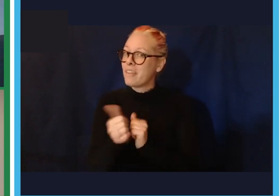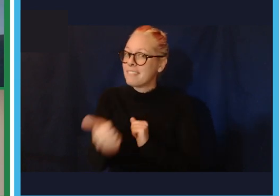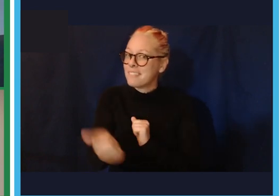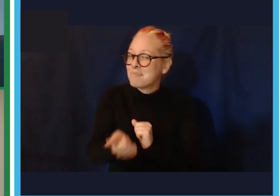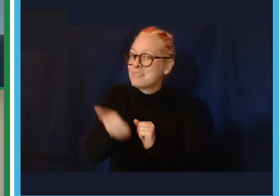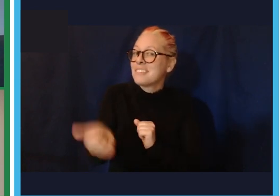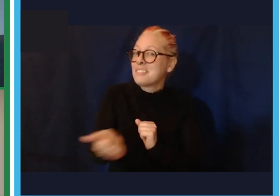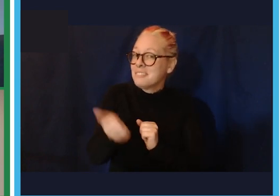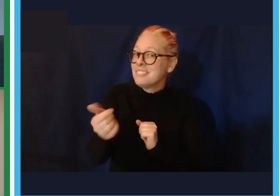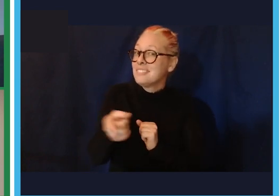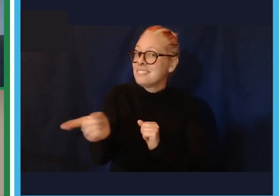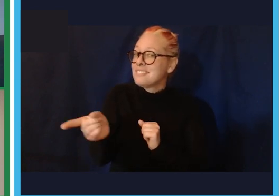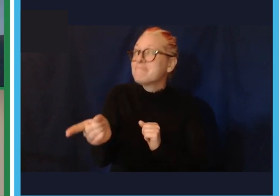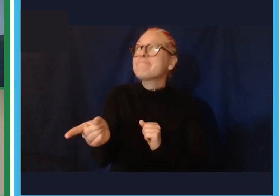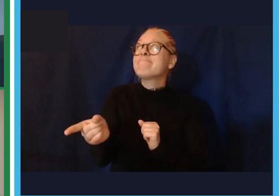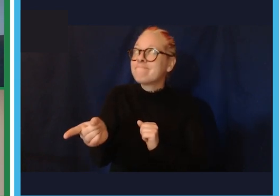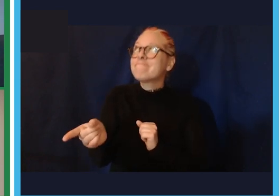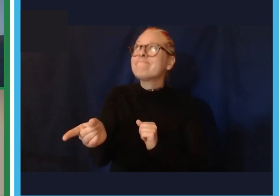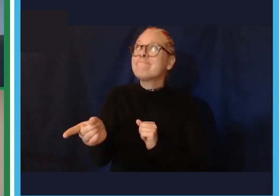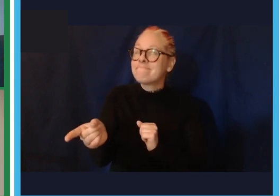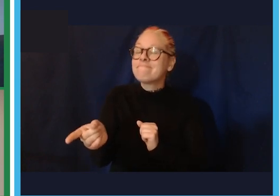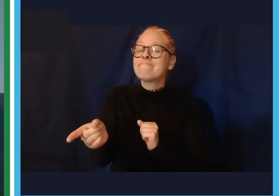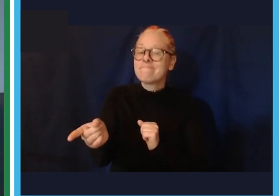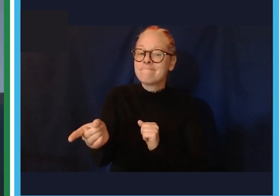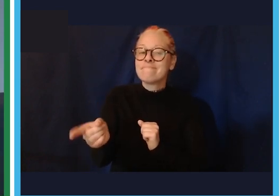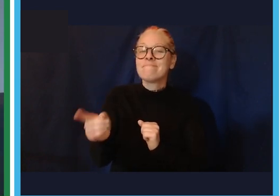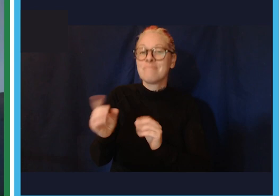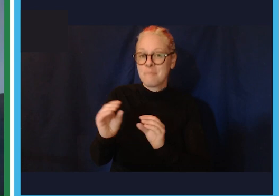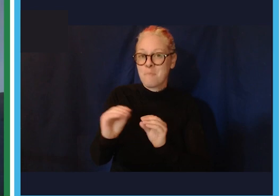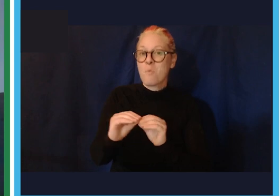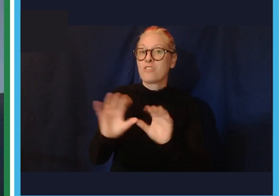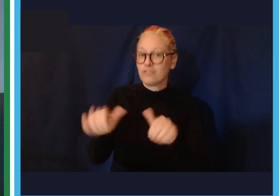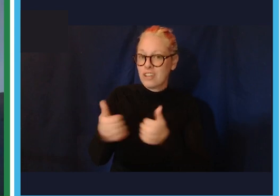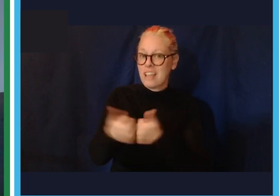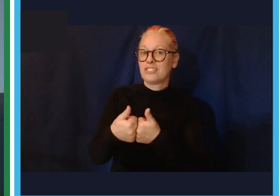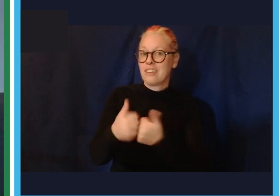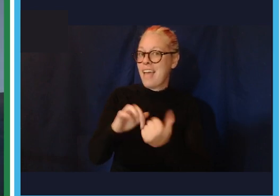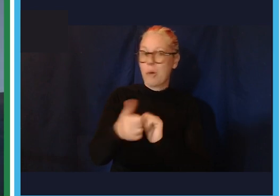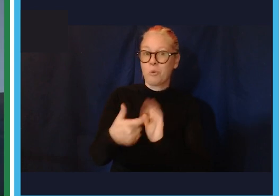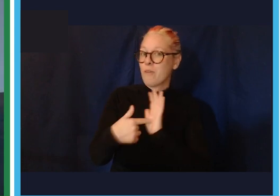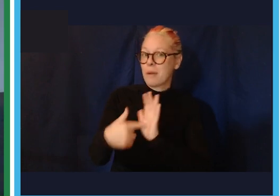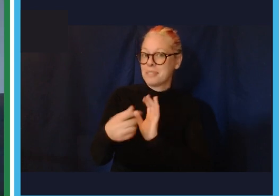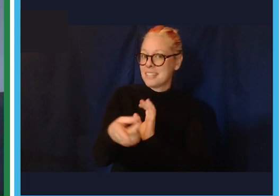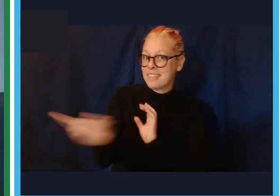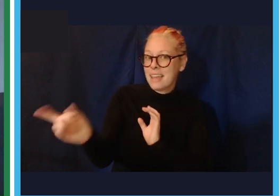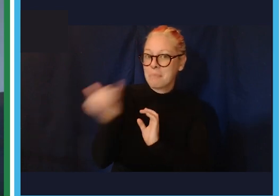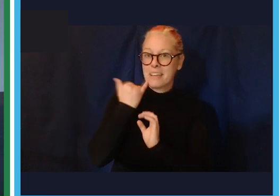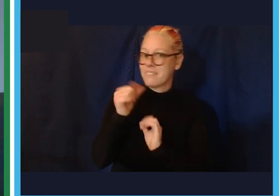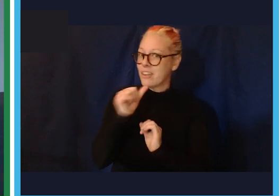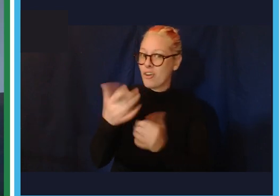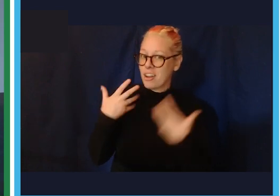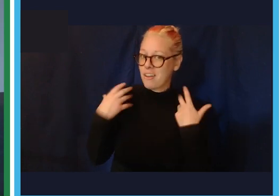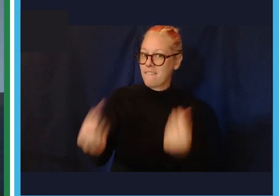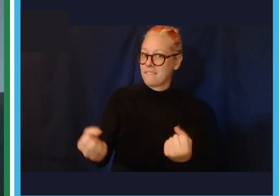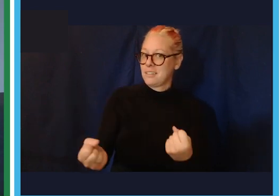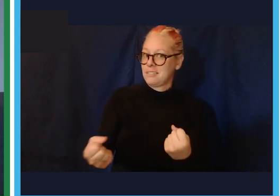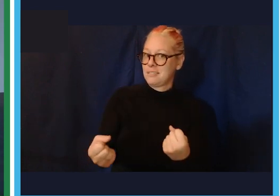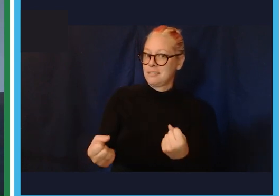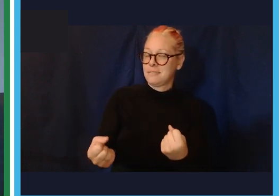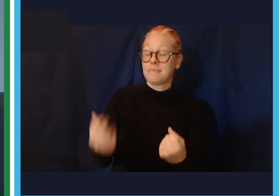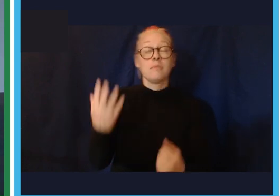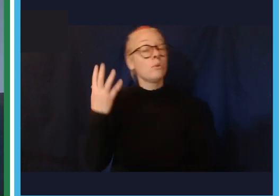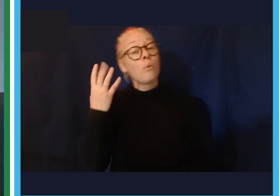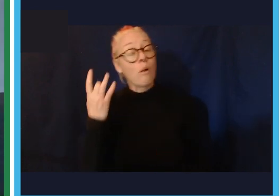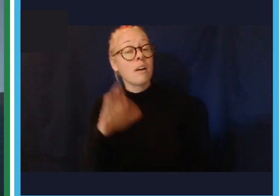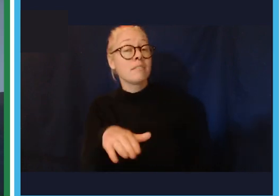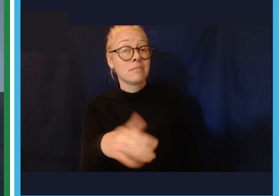Because that's my super power of me being able to really understand Graham